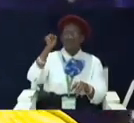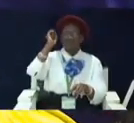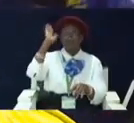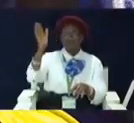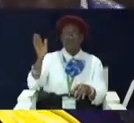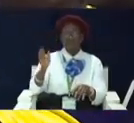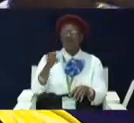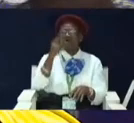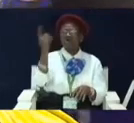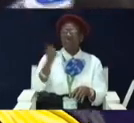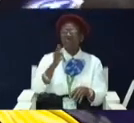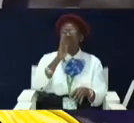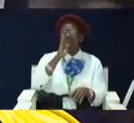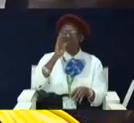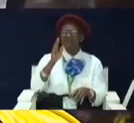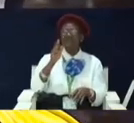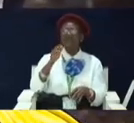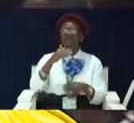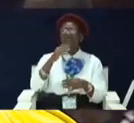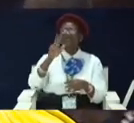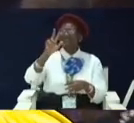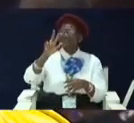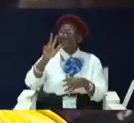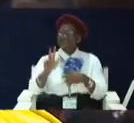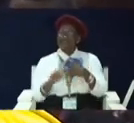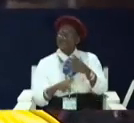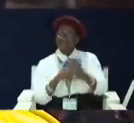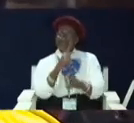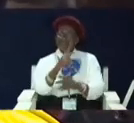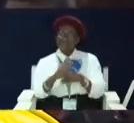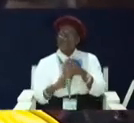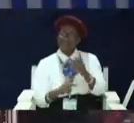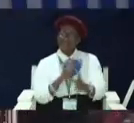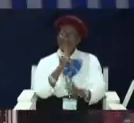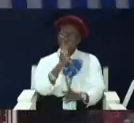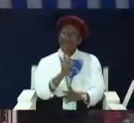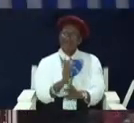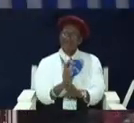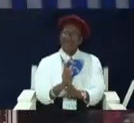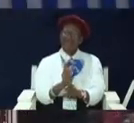threefold. Ke awon ibukun yin ko je iloko meta.